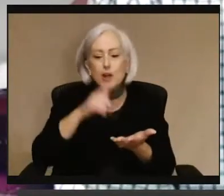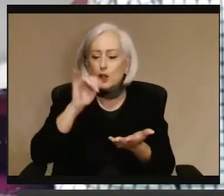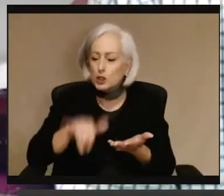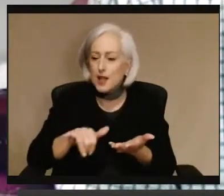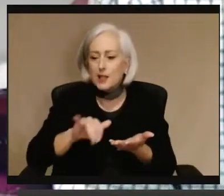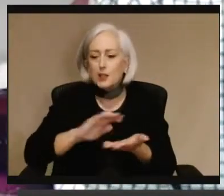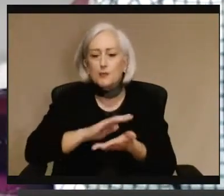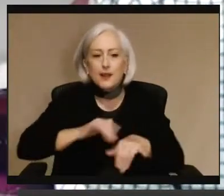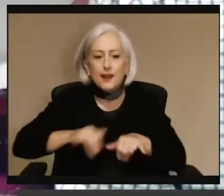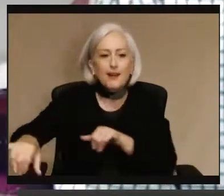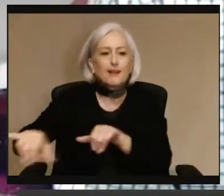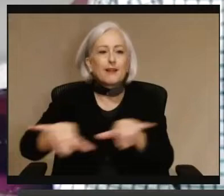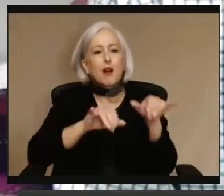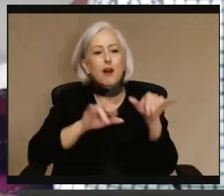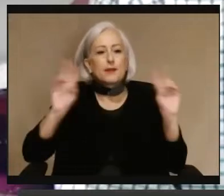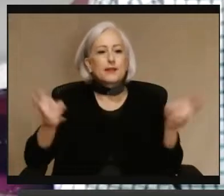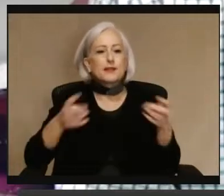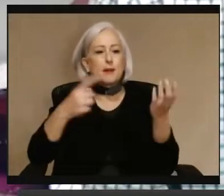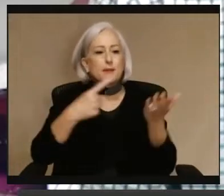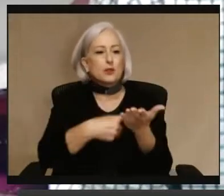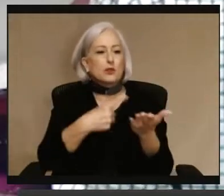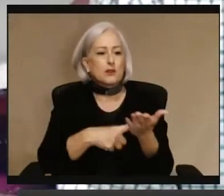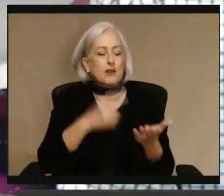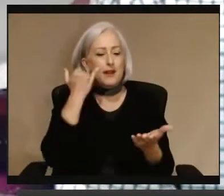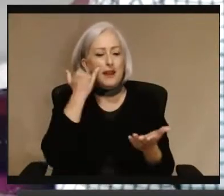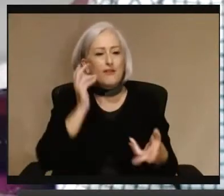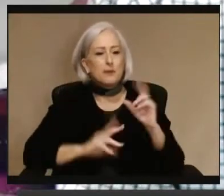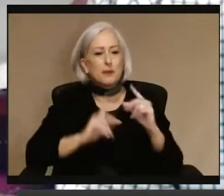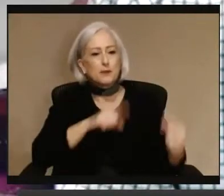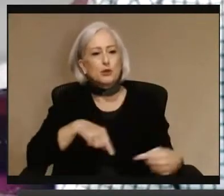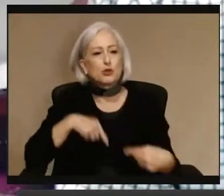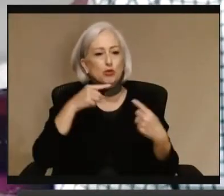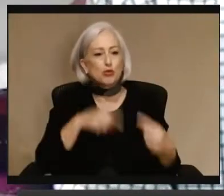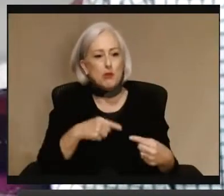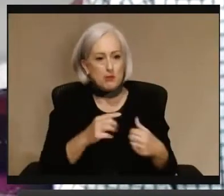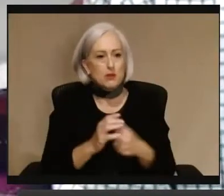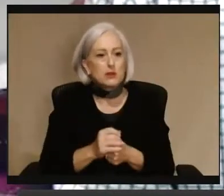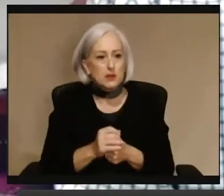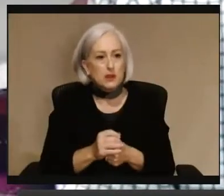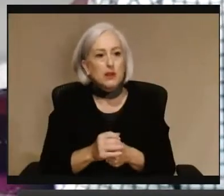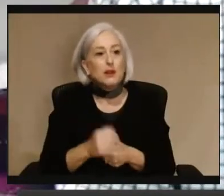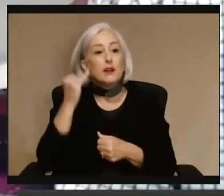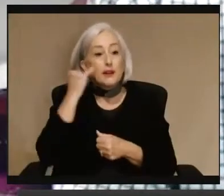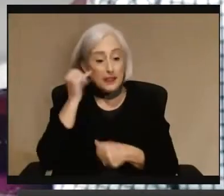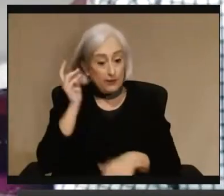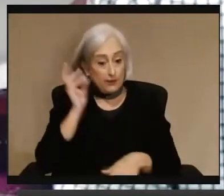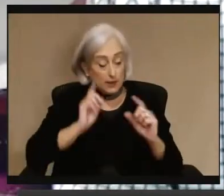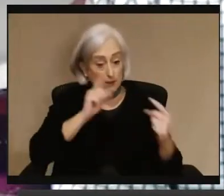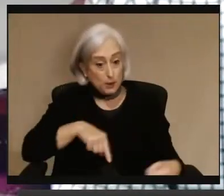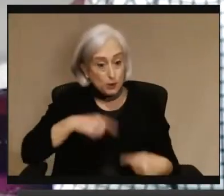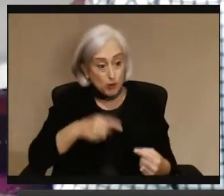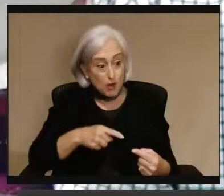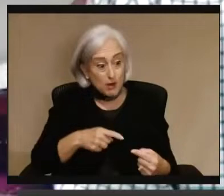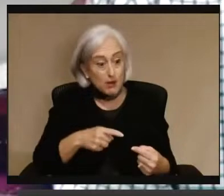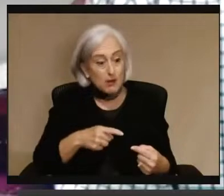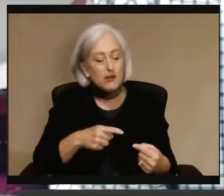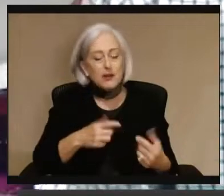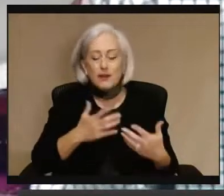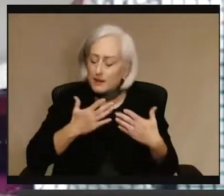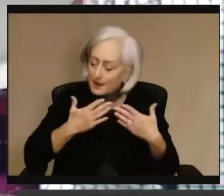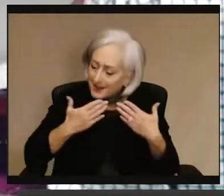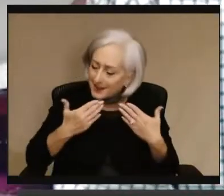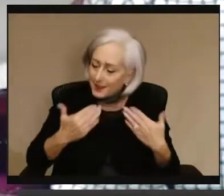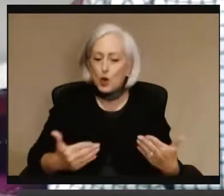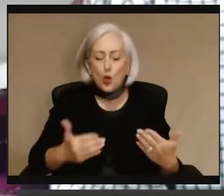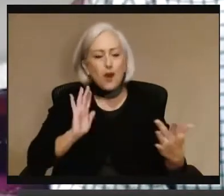you're struggling, and I think people that are struggling then will reach out for help. The more they see it,